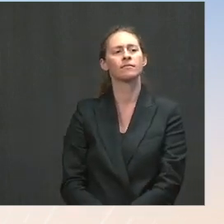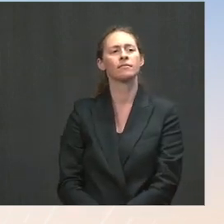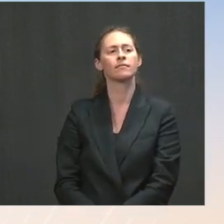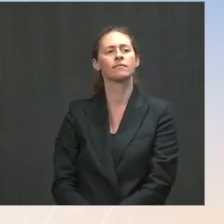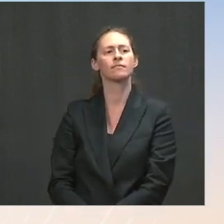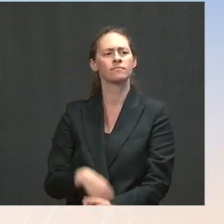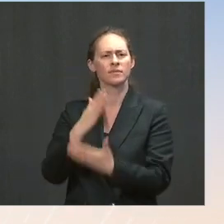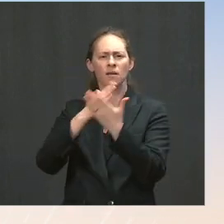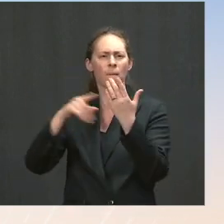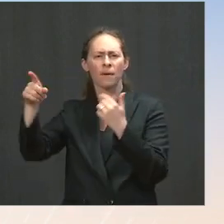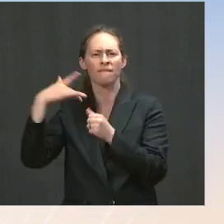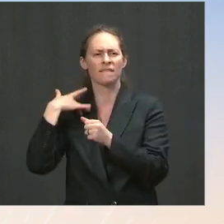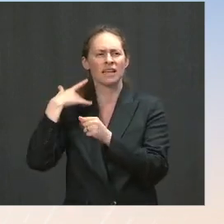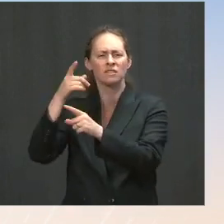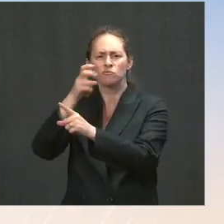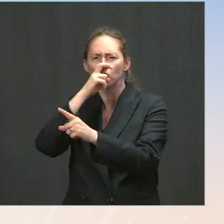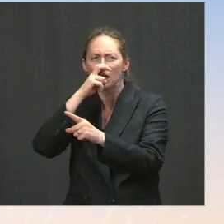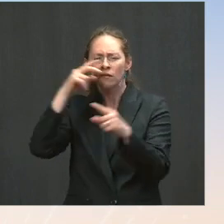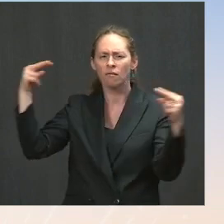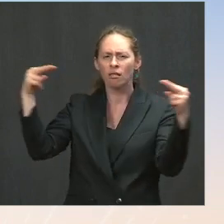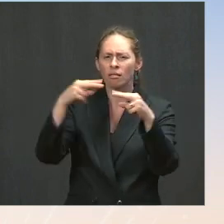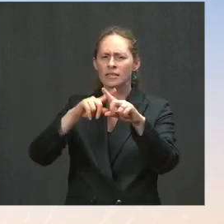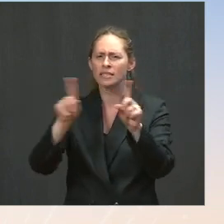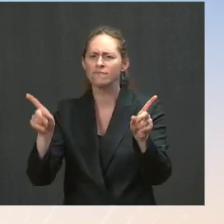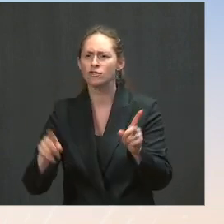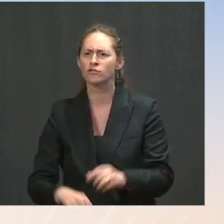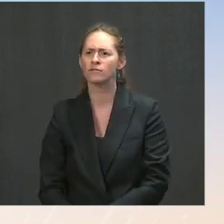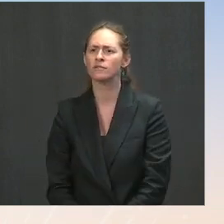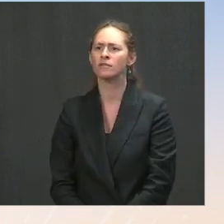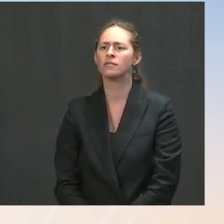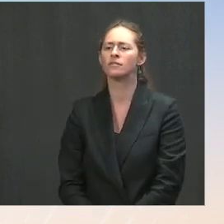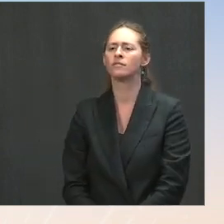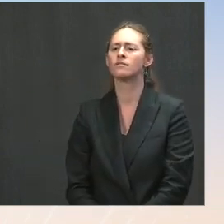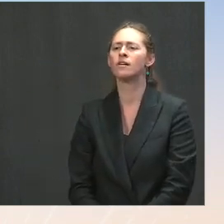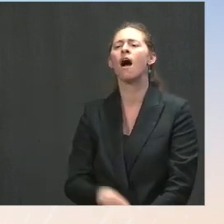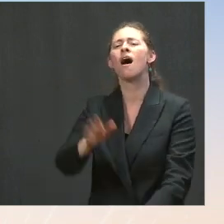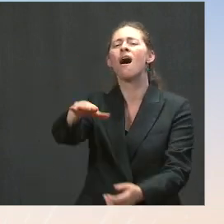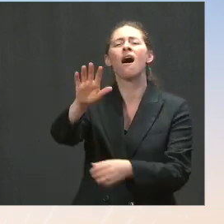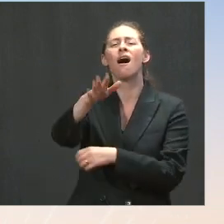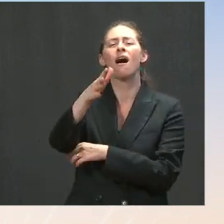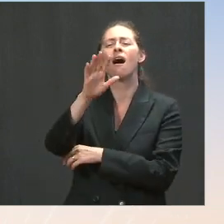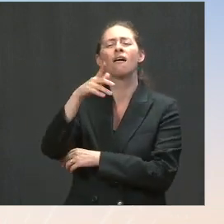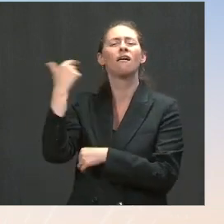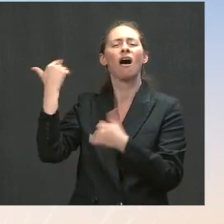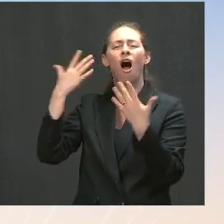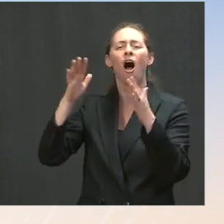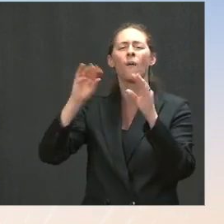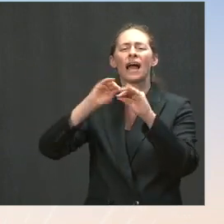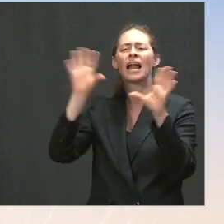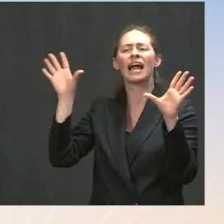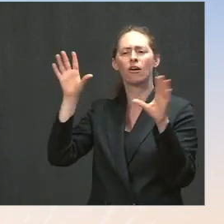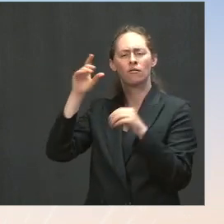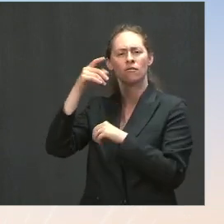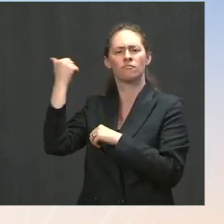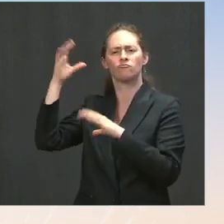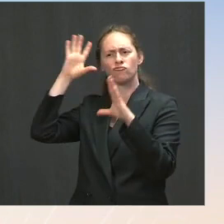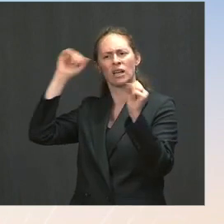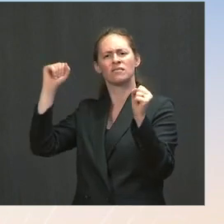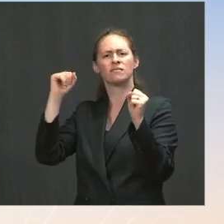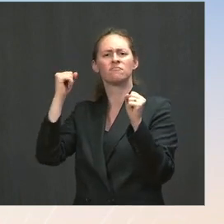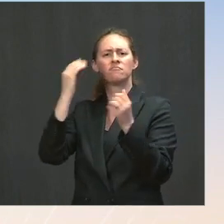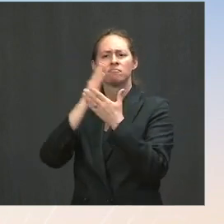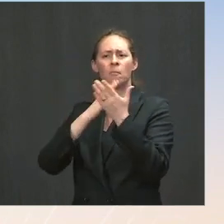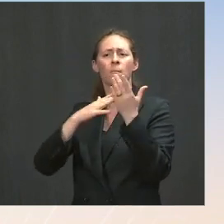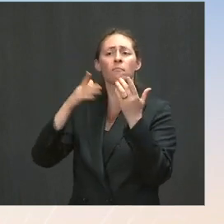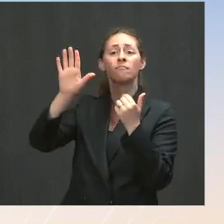president disagrees at times with the congresswoman about some aspects of policing. He believes